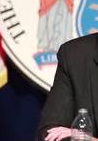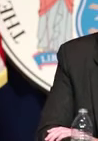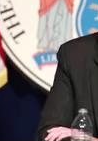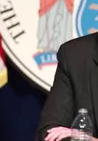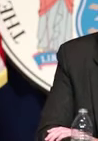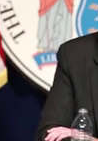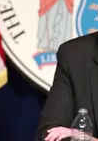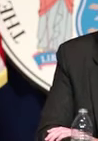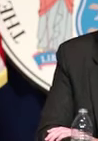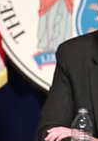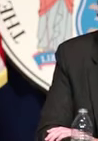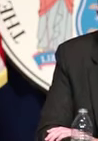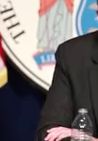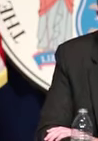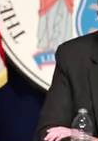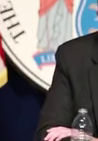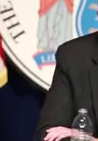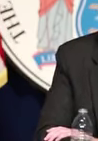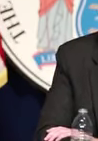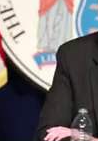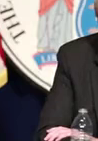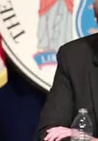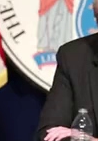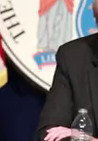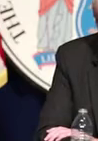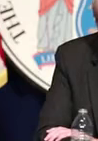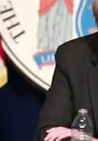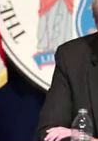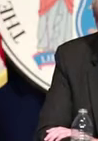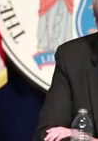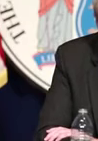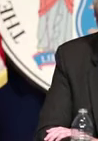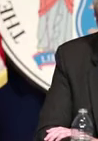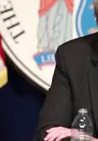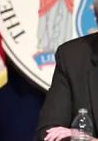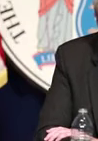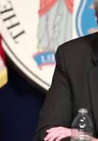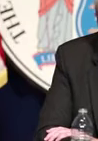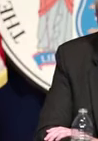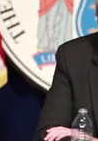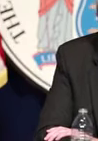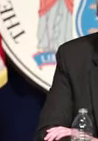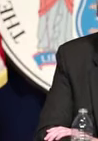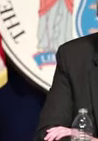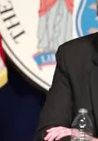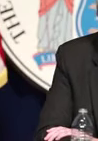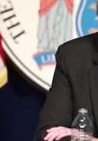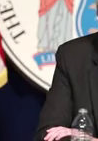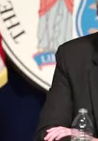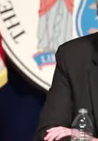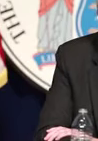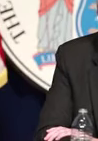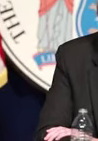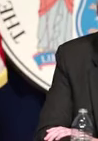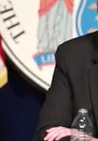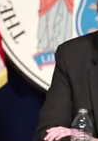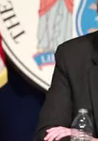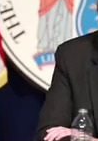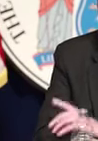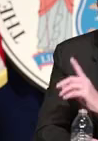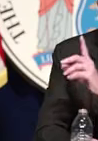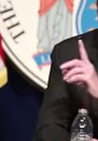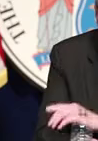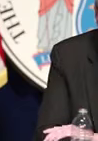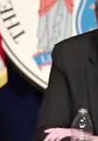Center testing site was closed today, and that's entirely due to weather. Quite simply, the high winds and driving rain made the conditions unsafe